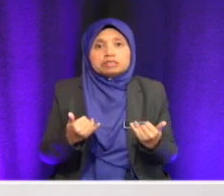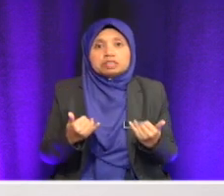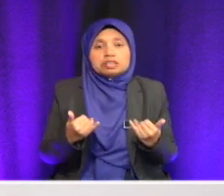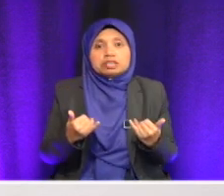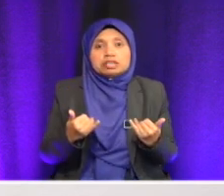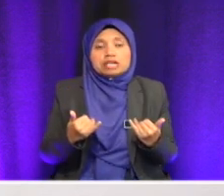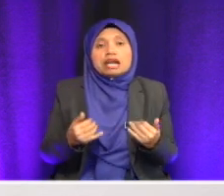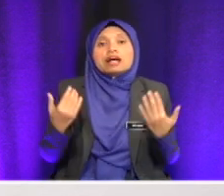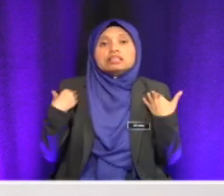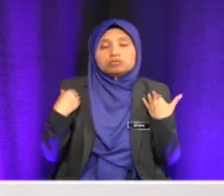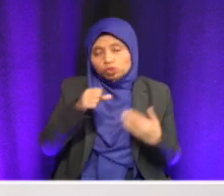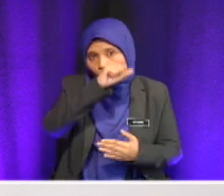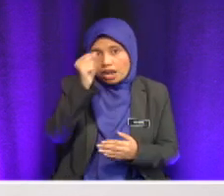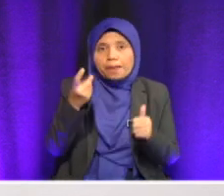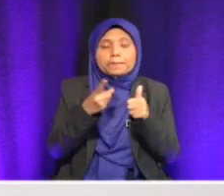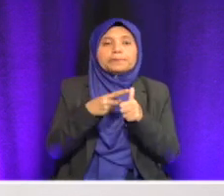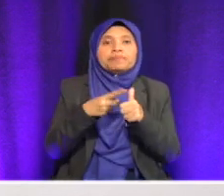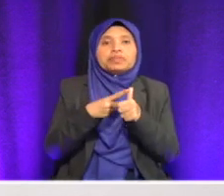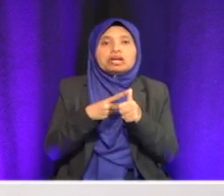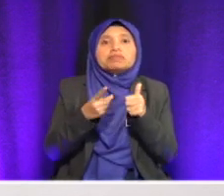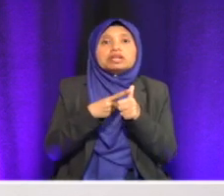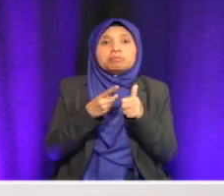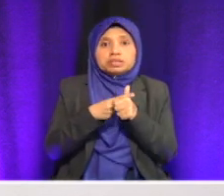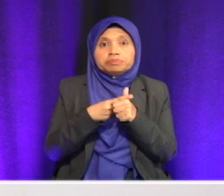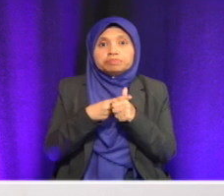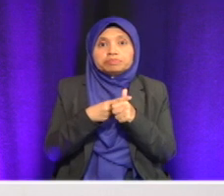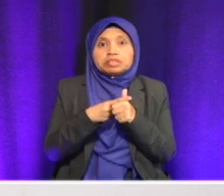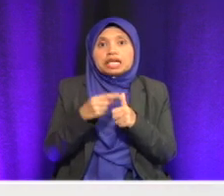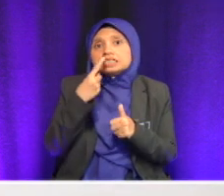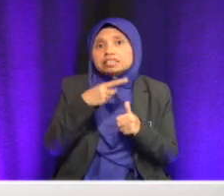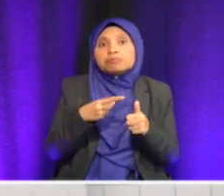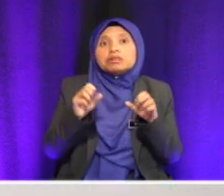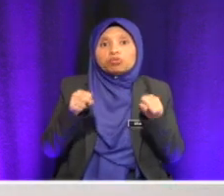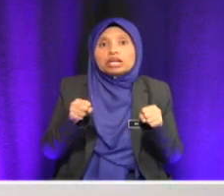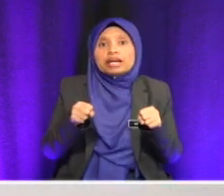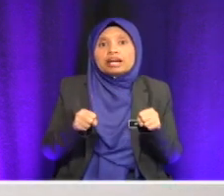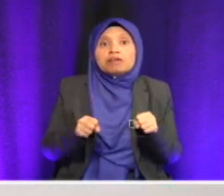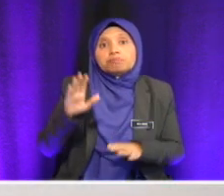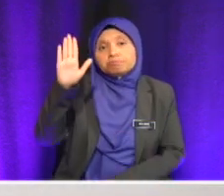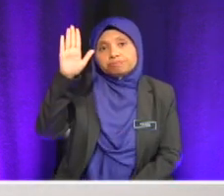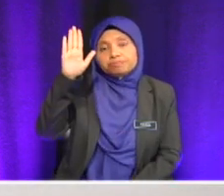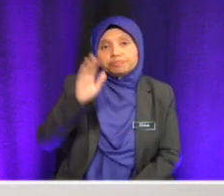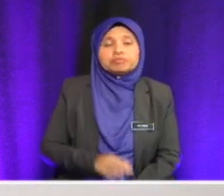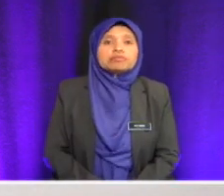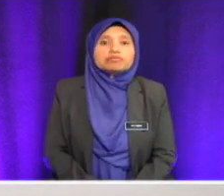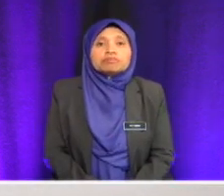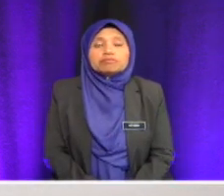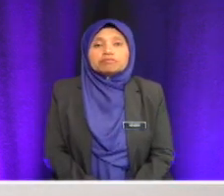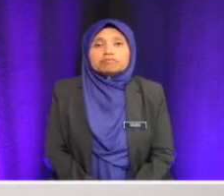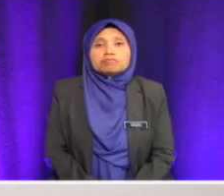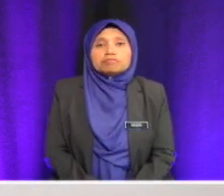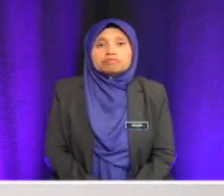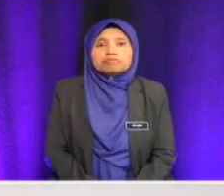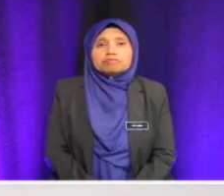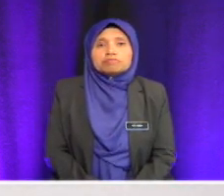first question? Yes, teacher, let's go. All right, so for the first question, can I have a volunteer to help me read the question? All right, who would like to go for the Yes, first question?